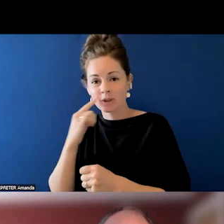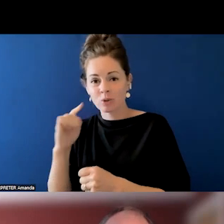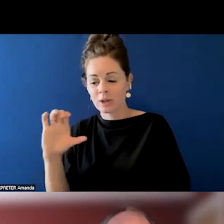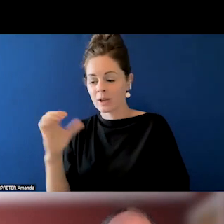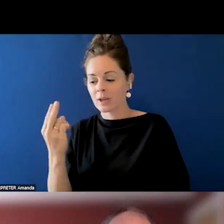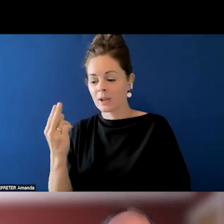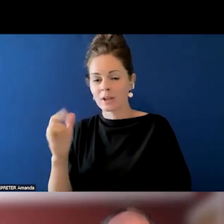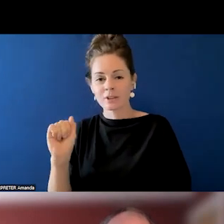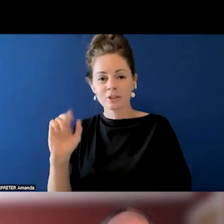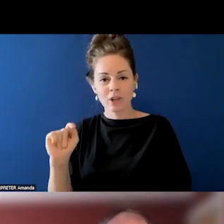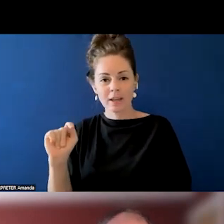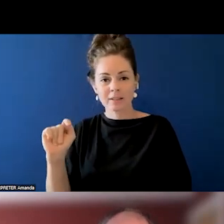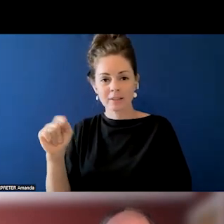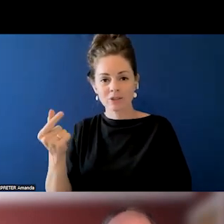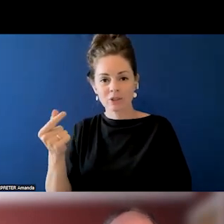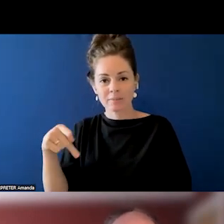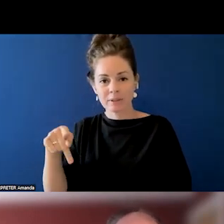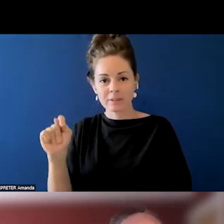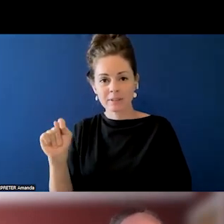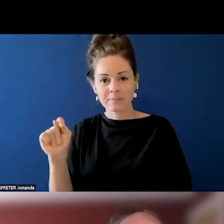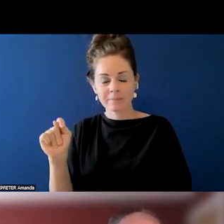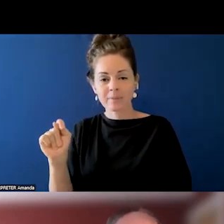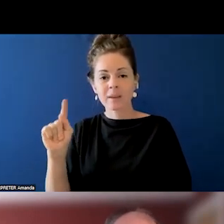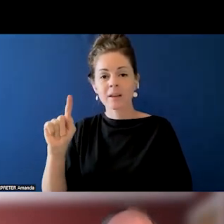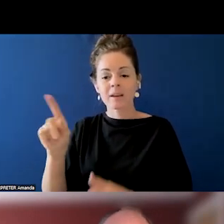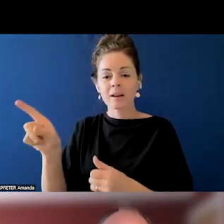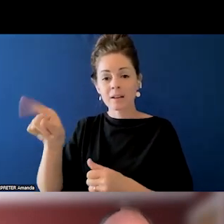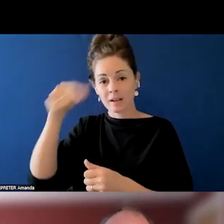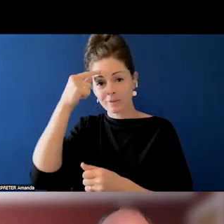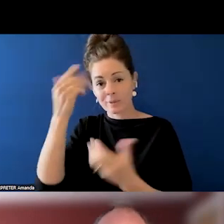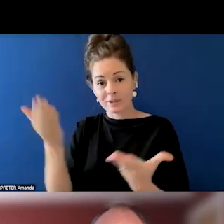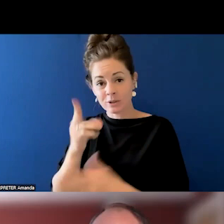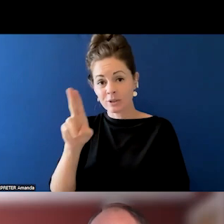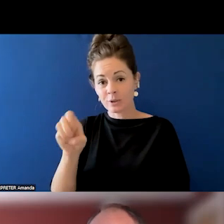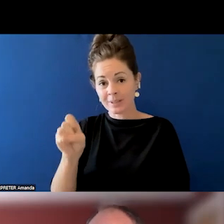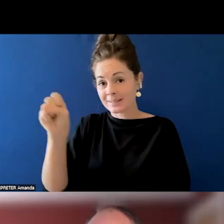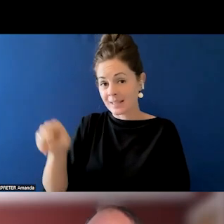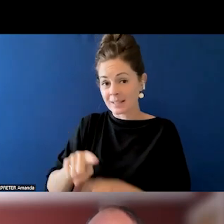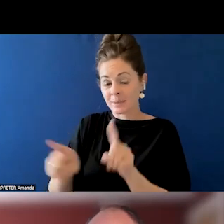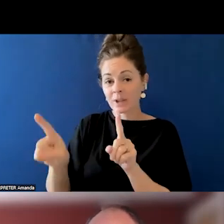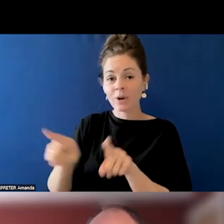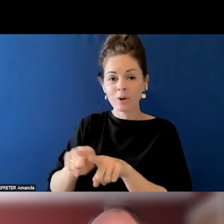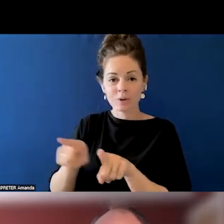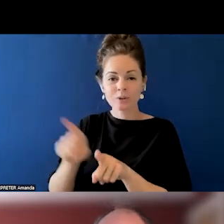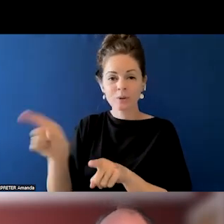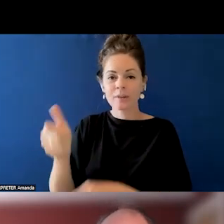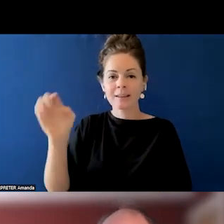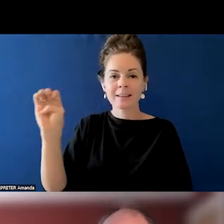ChatGPT, and governments, not only here in the US, but also in the European